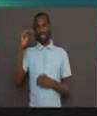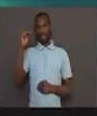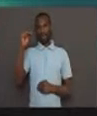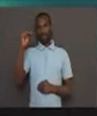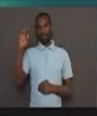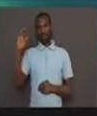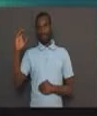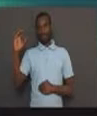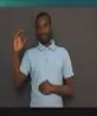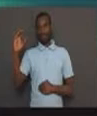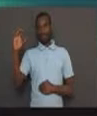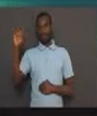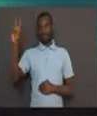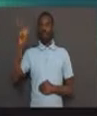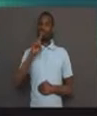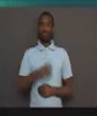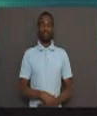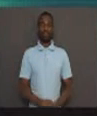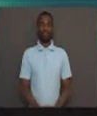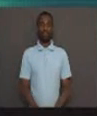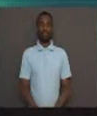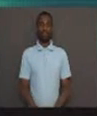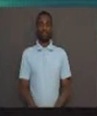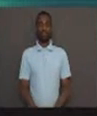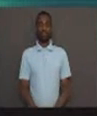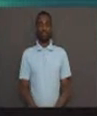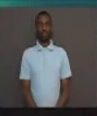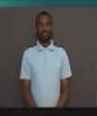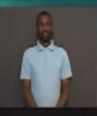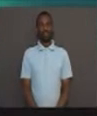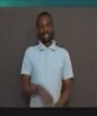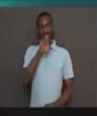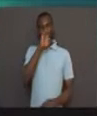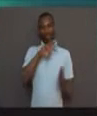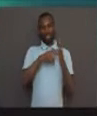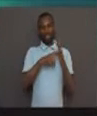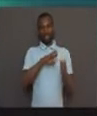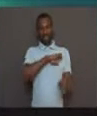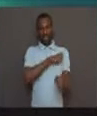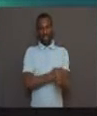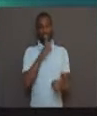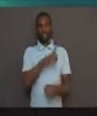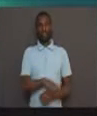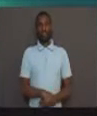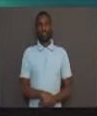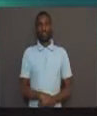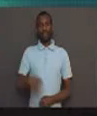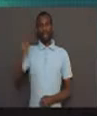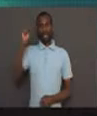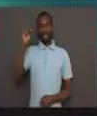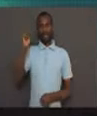m times c squared, where E is energy,